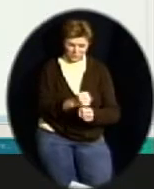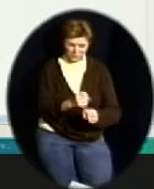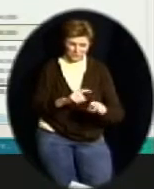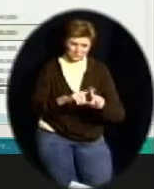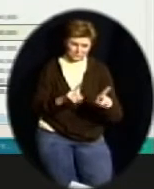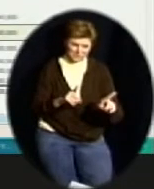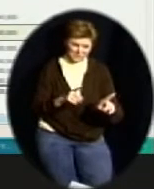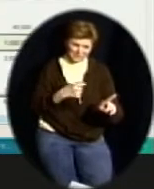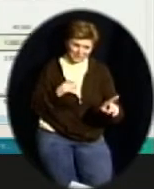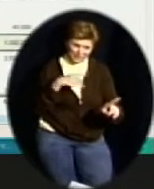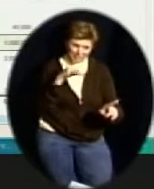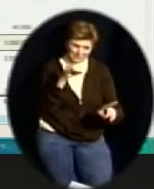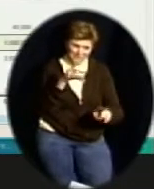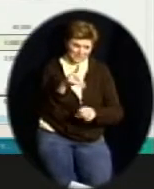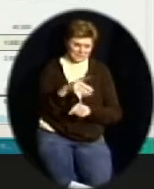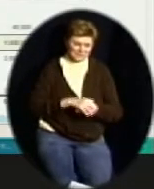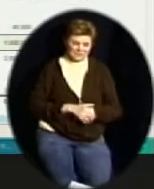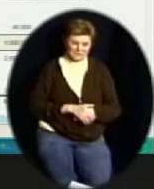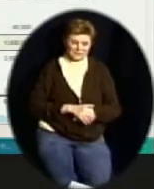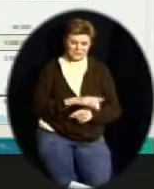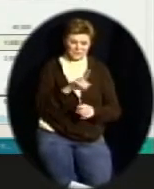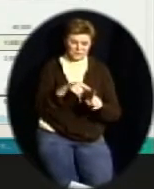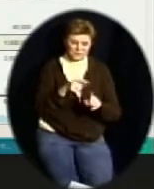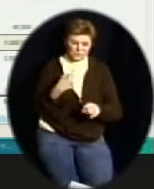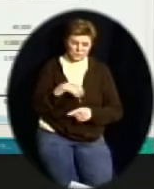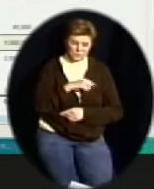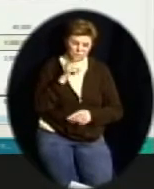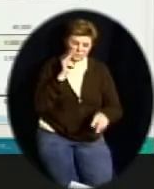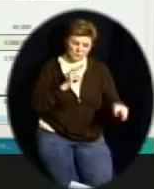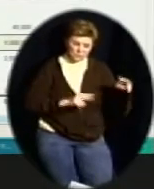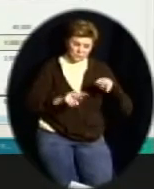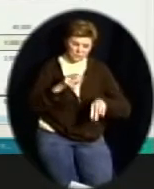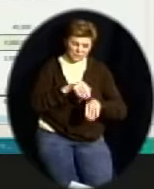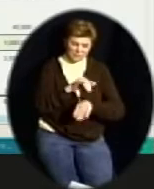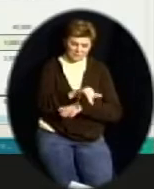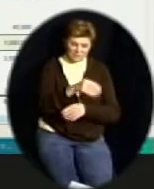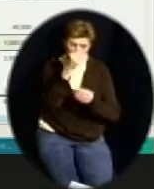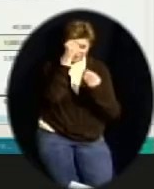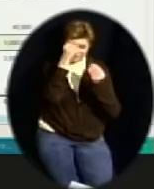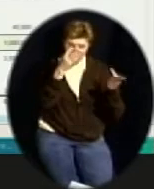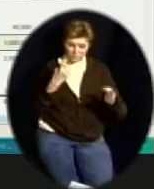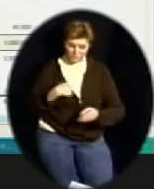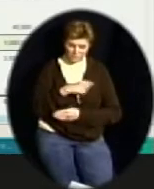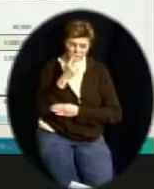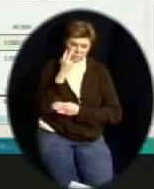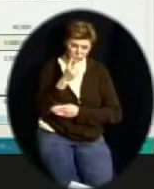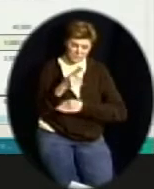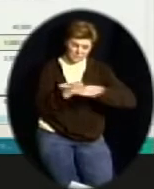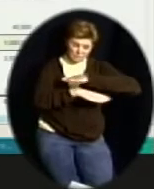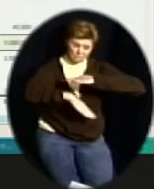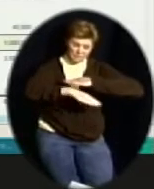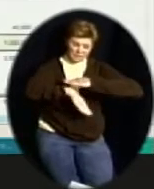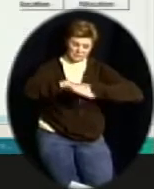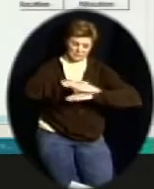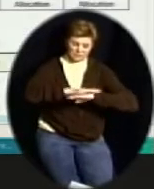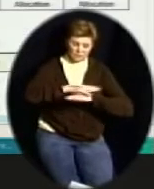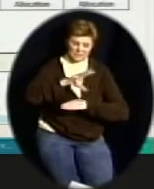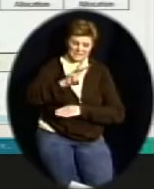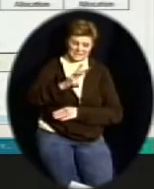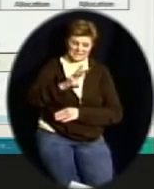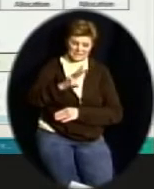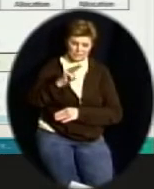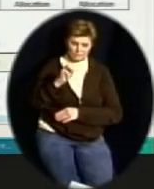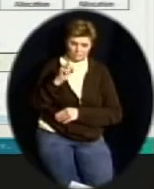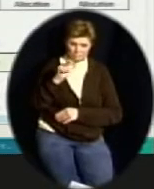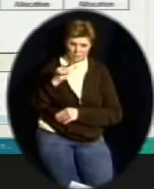As we look at the information here, what we're saying here is that it's based on a 6 mil levy,